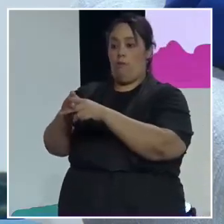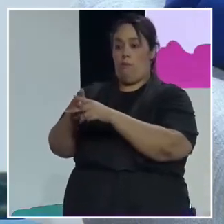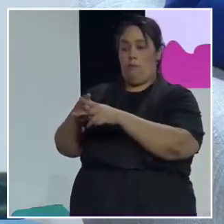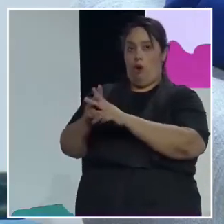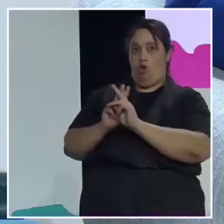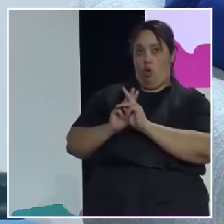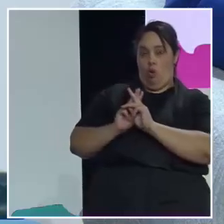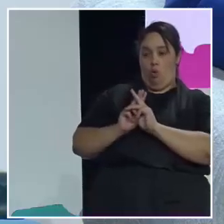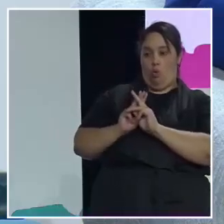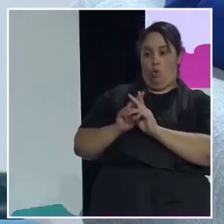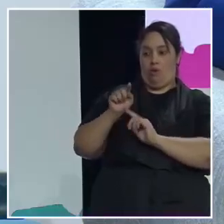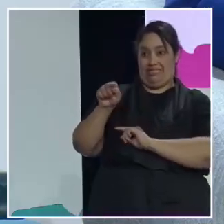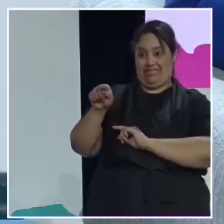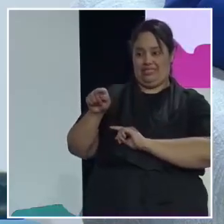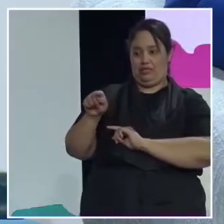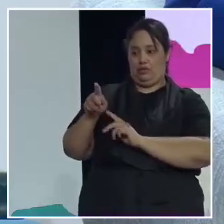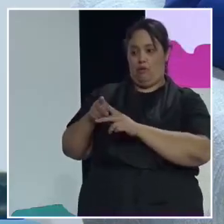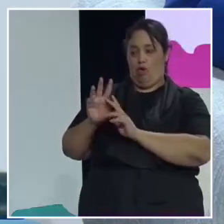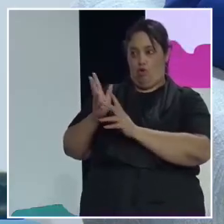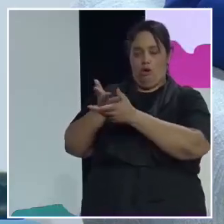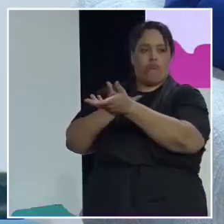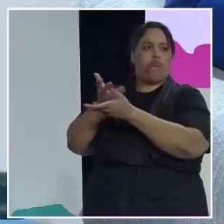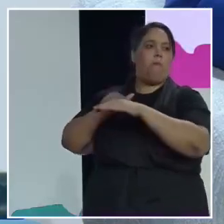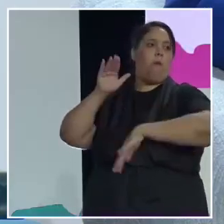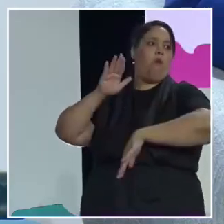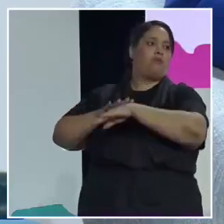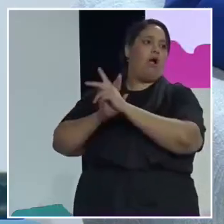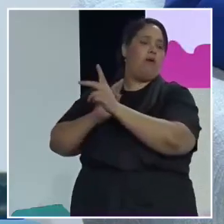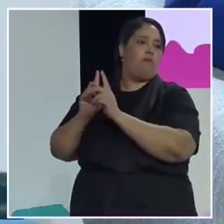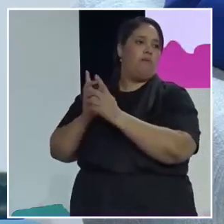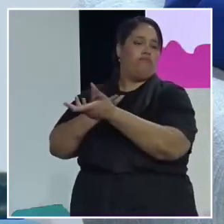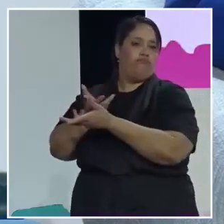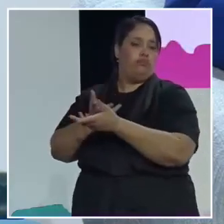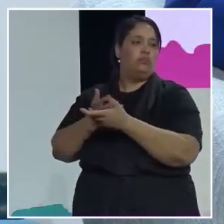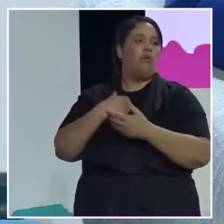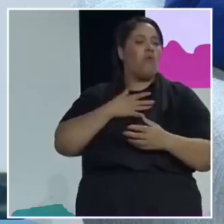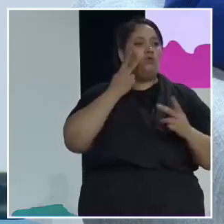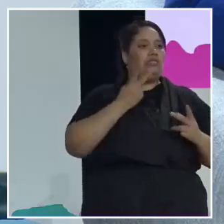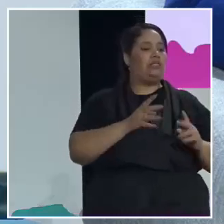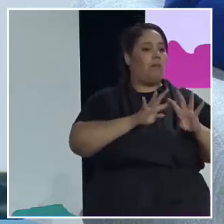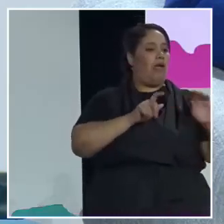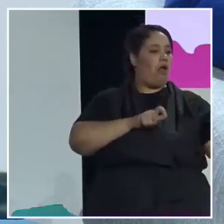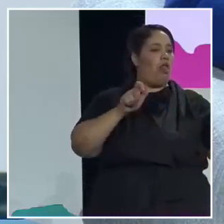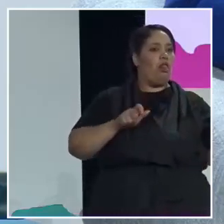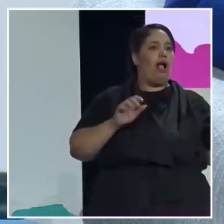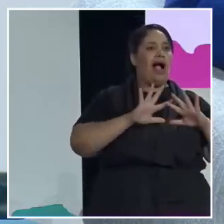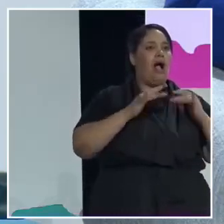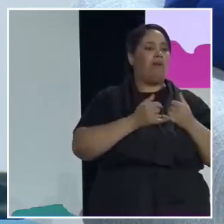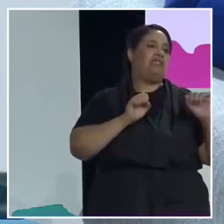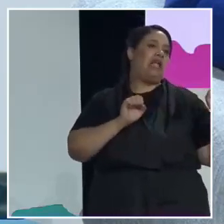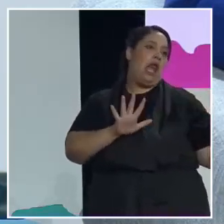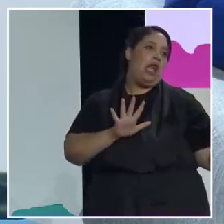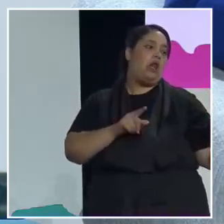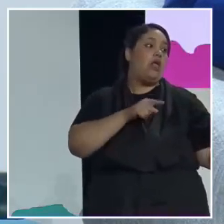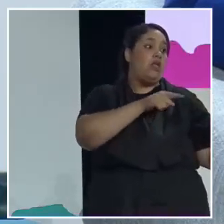intermediaries. So the next time FIX comes together, I would like to see a panel here of 10 companies that have